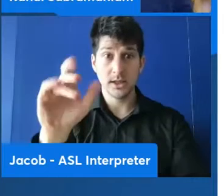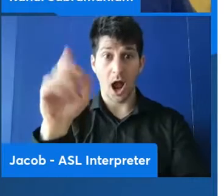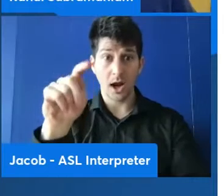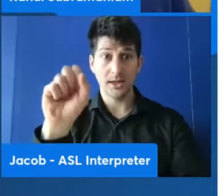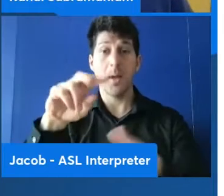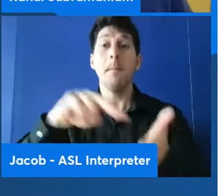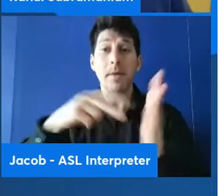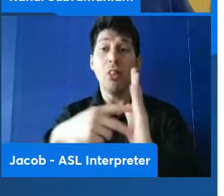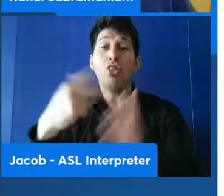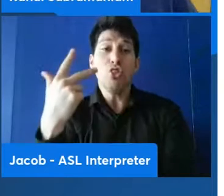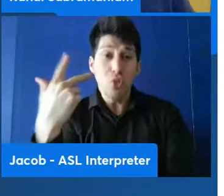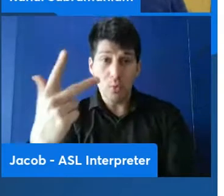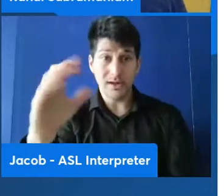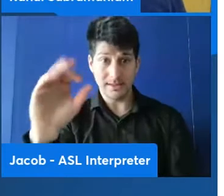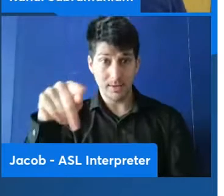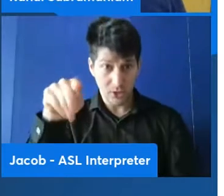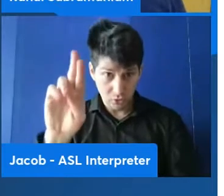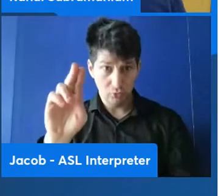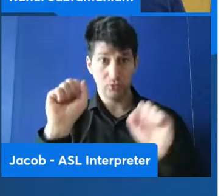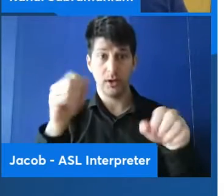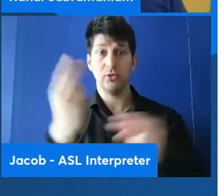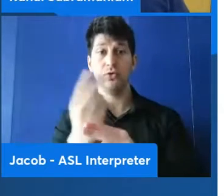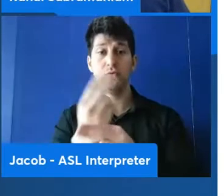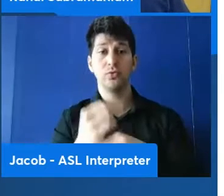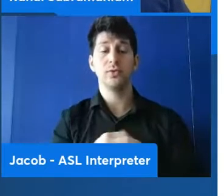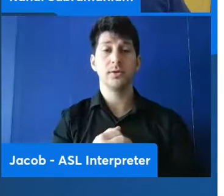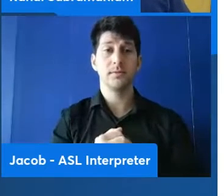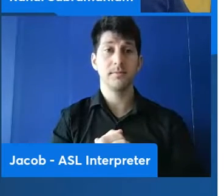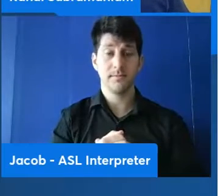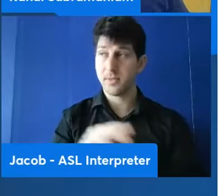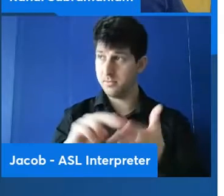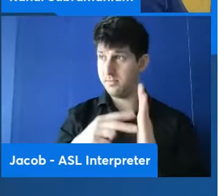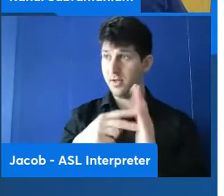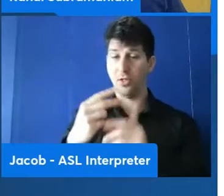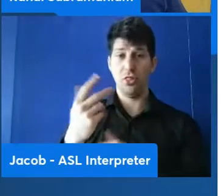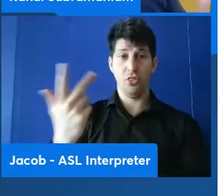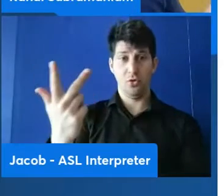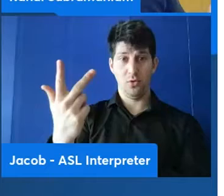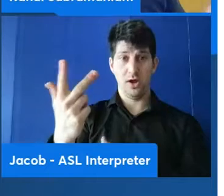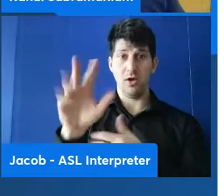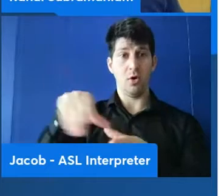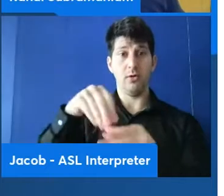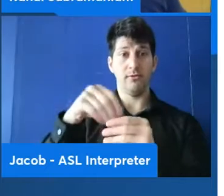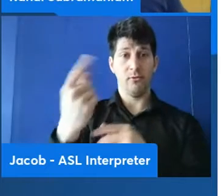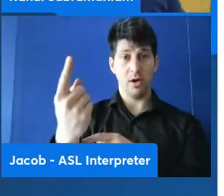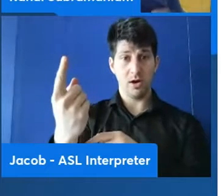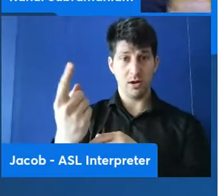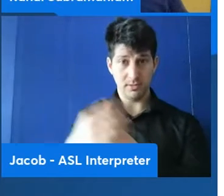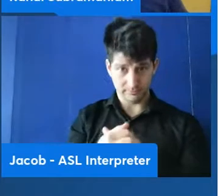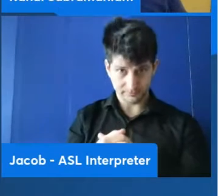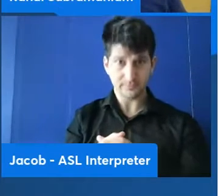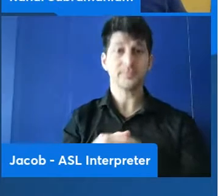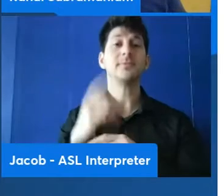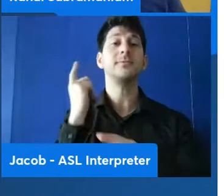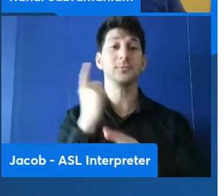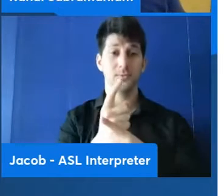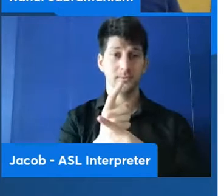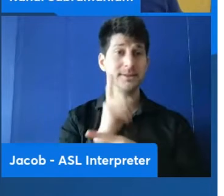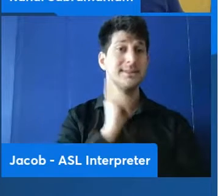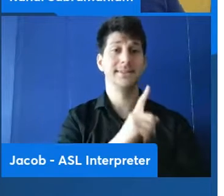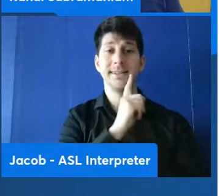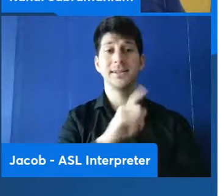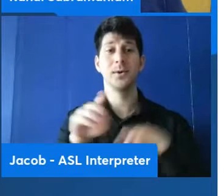can put in 3 CPUs on one single motherboard. So there'll be 3 of these on one board. Correct. 3 of these on one single